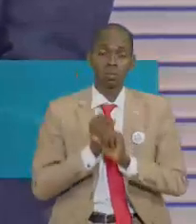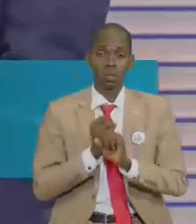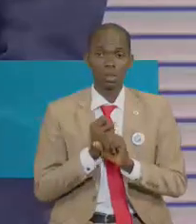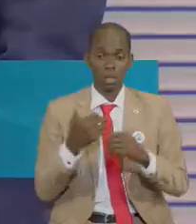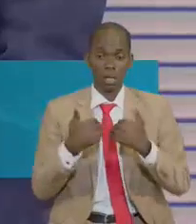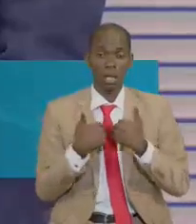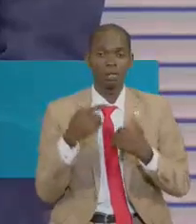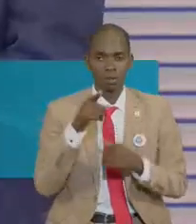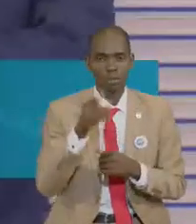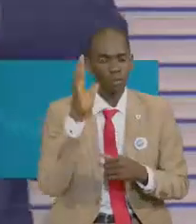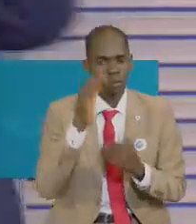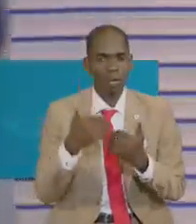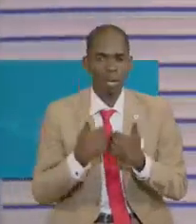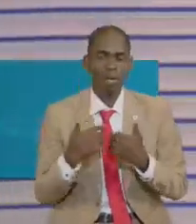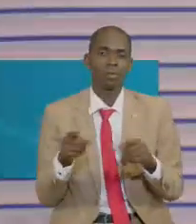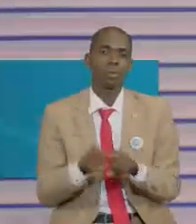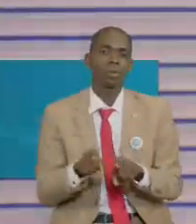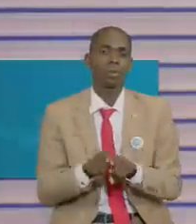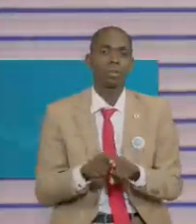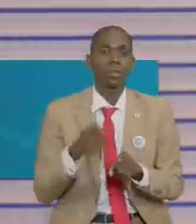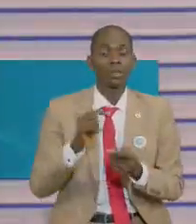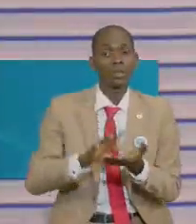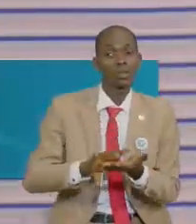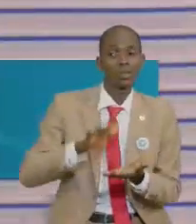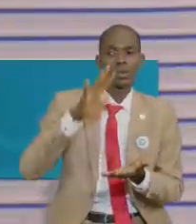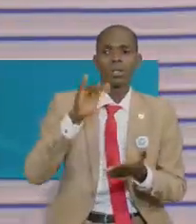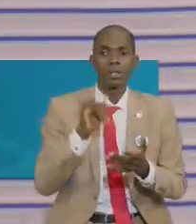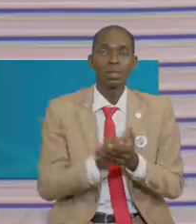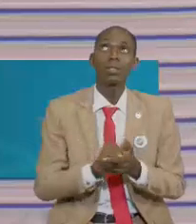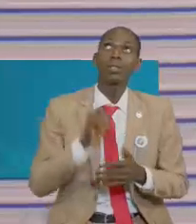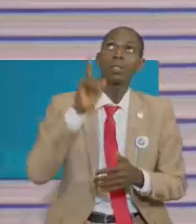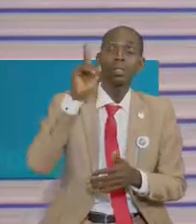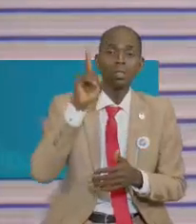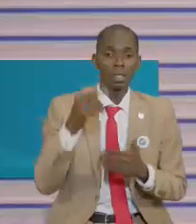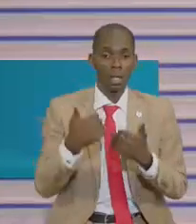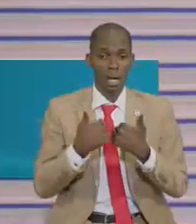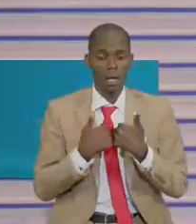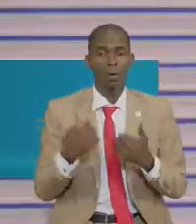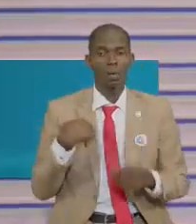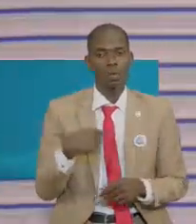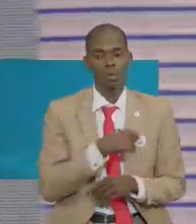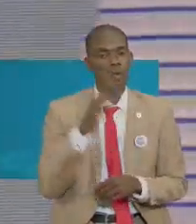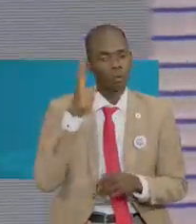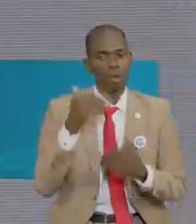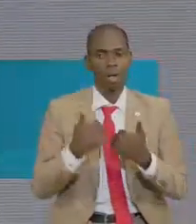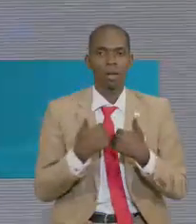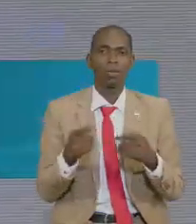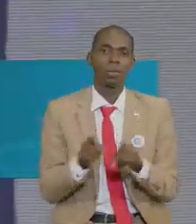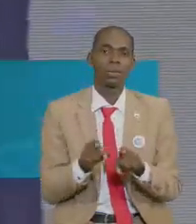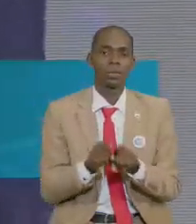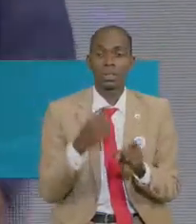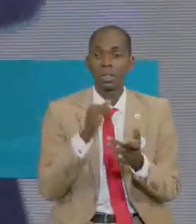possess. The glory that he had, we will have. He said,